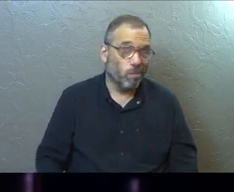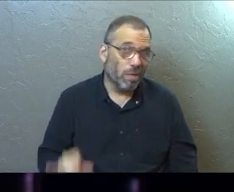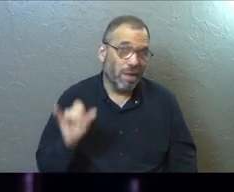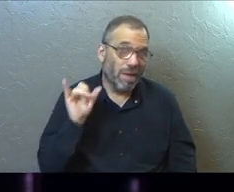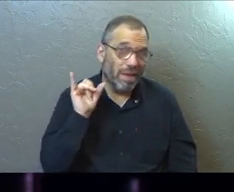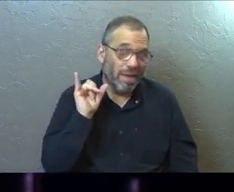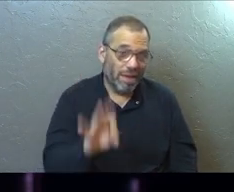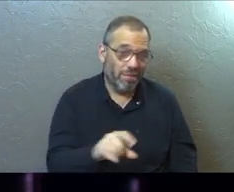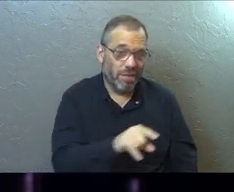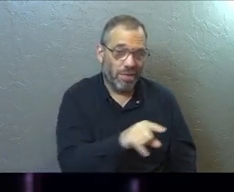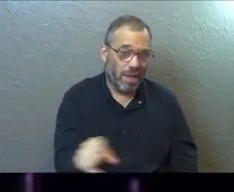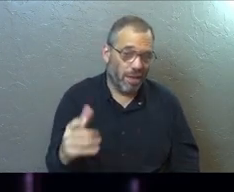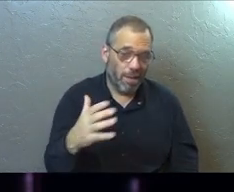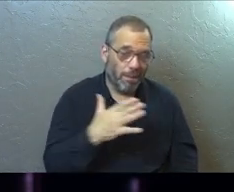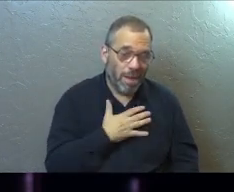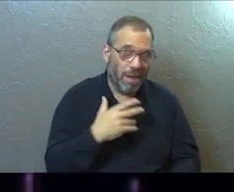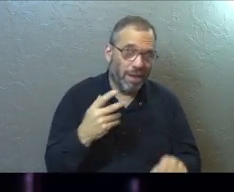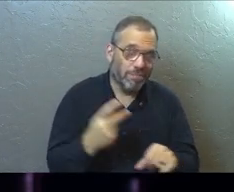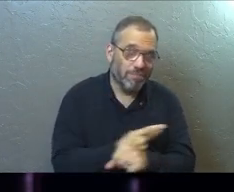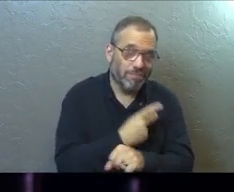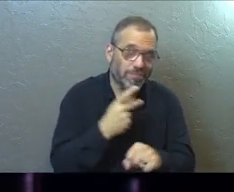If they're my sheep.